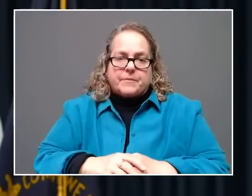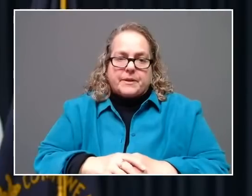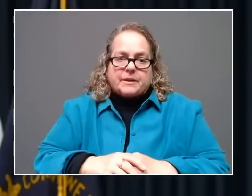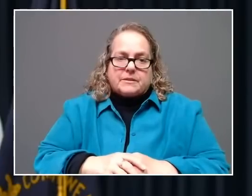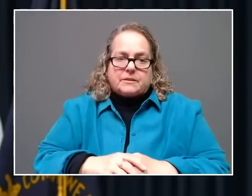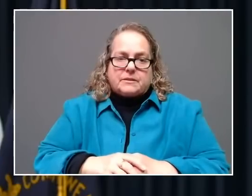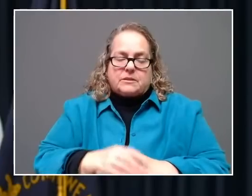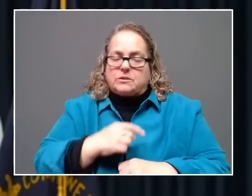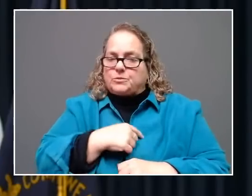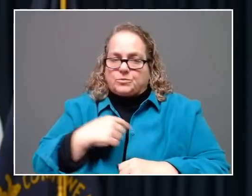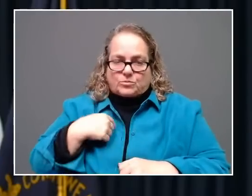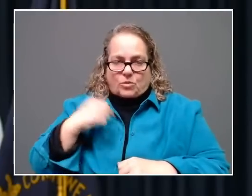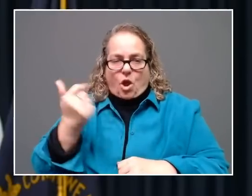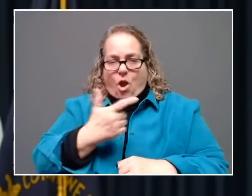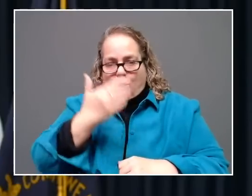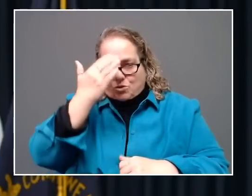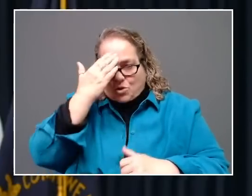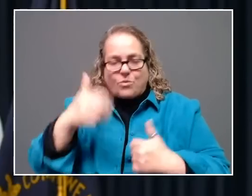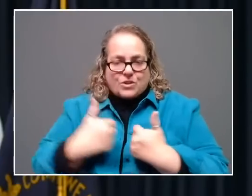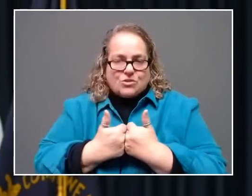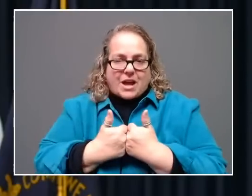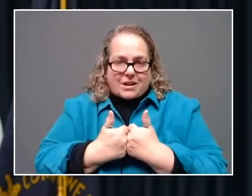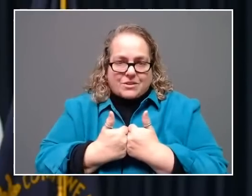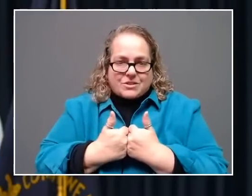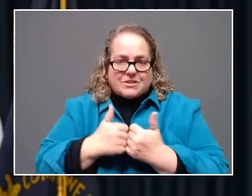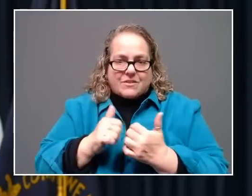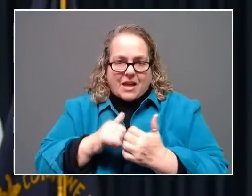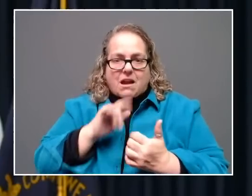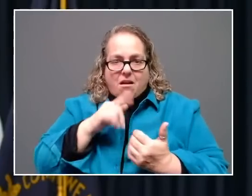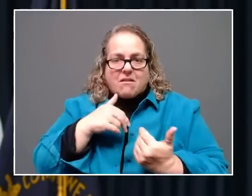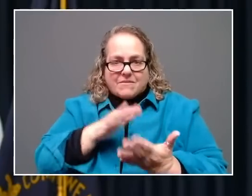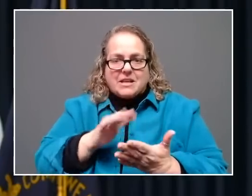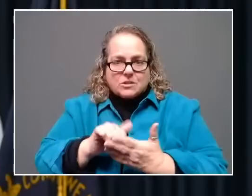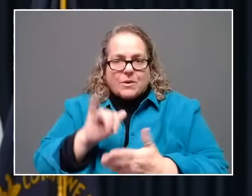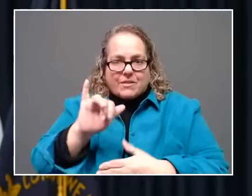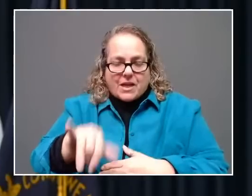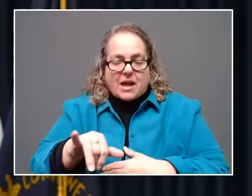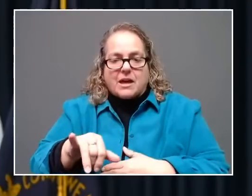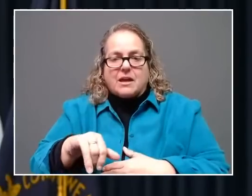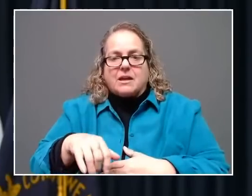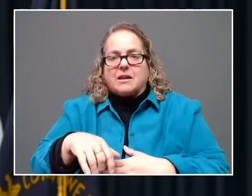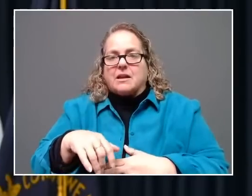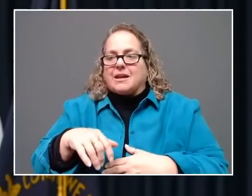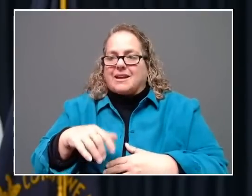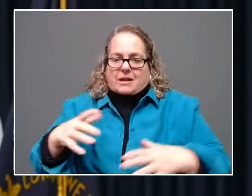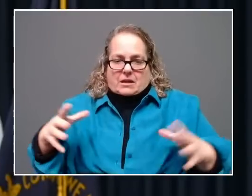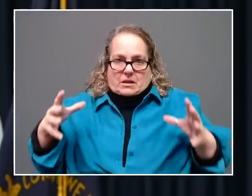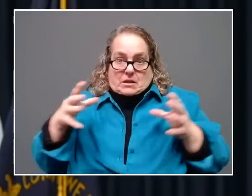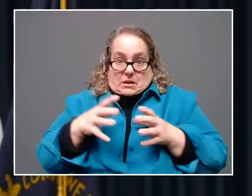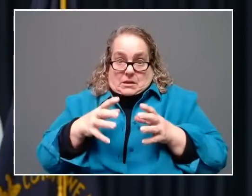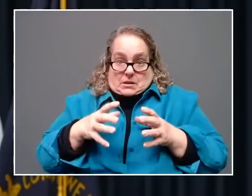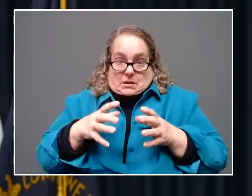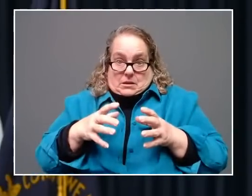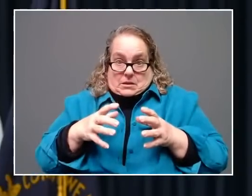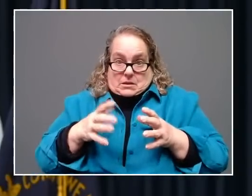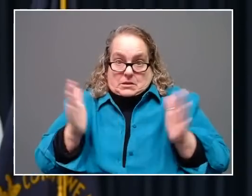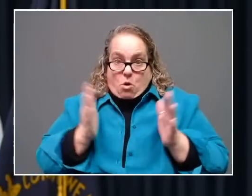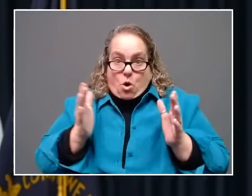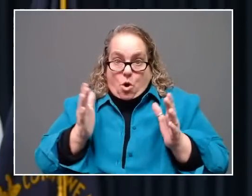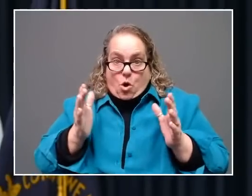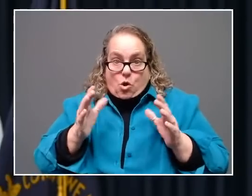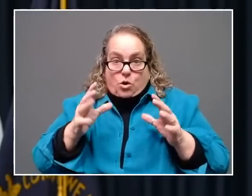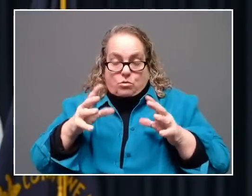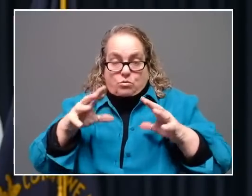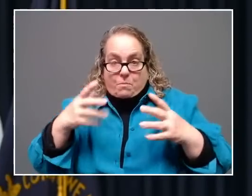all know the challenges that are faced there, right? It is a congregate setting, more so probably than any